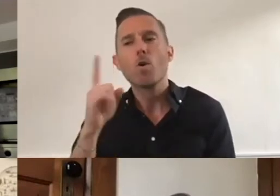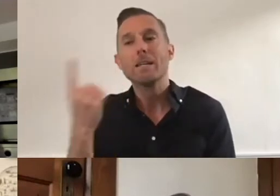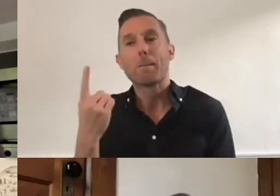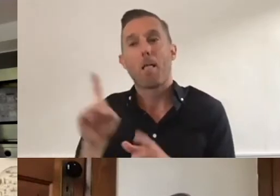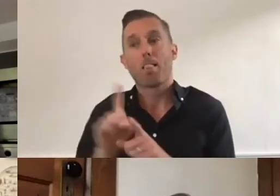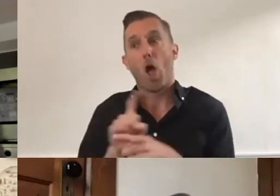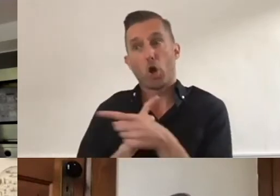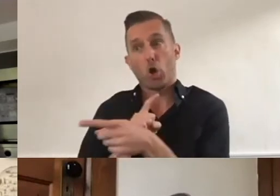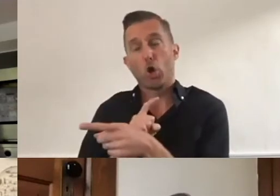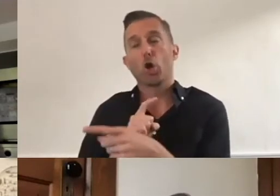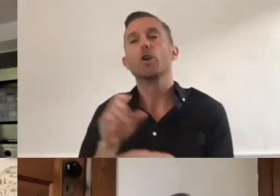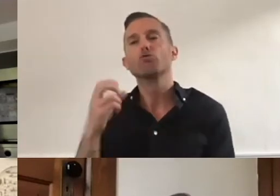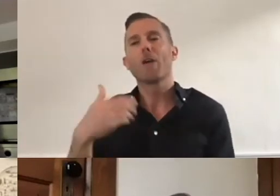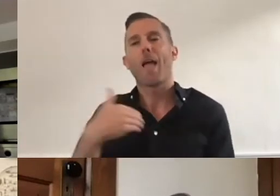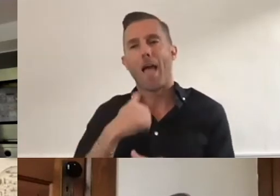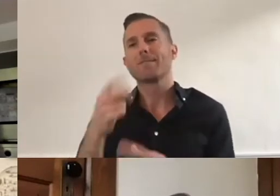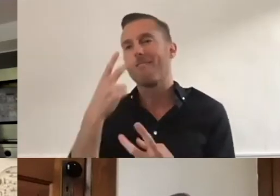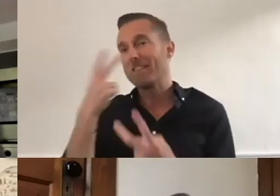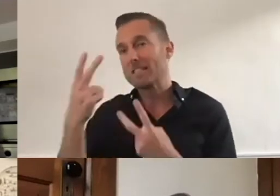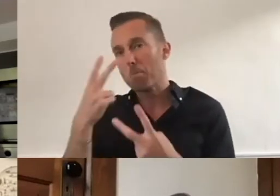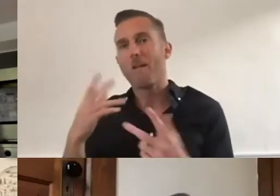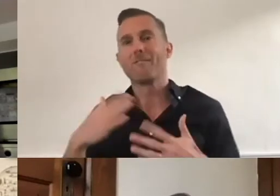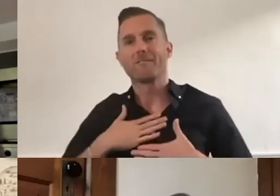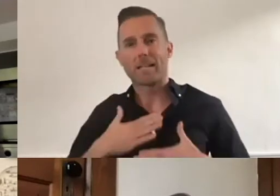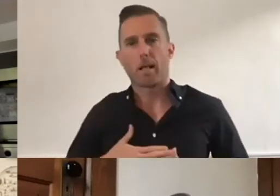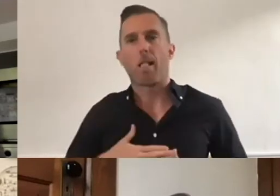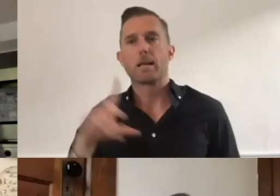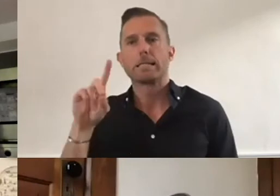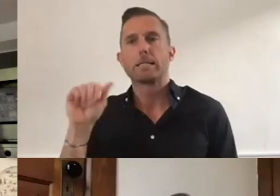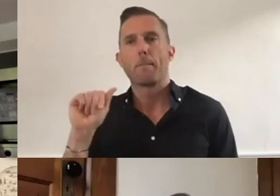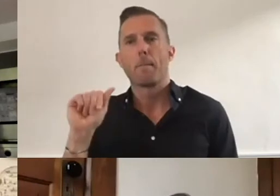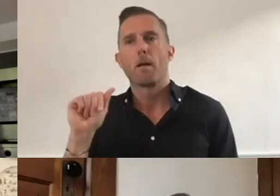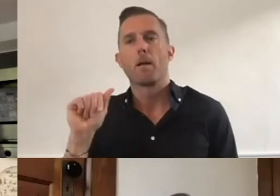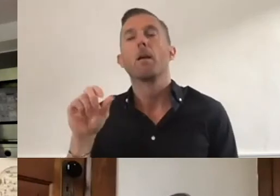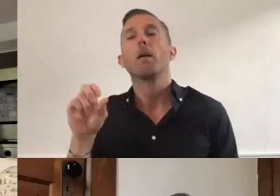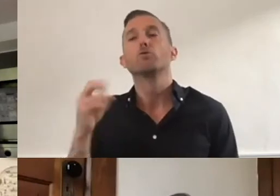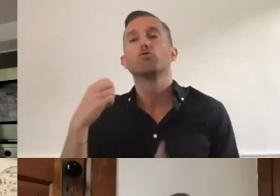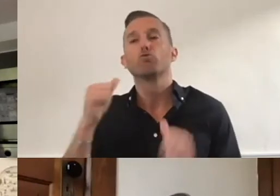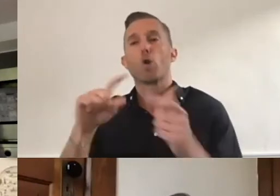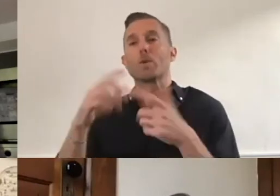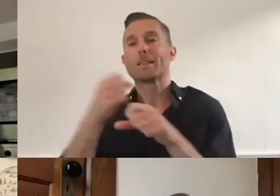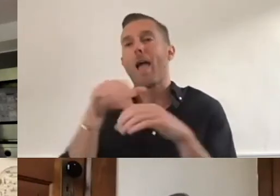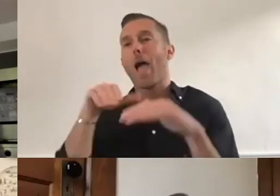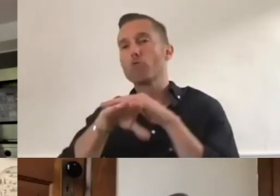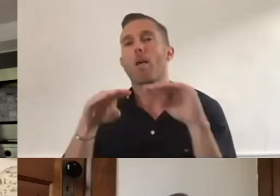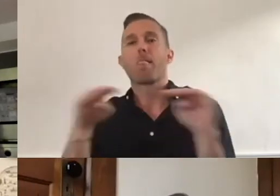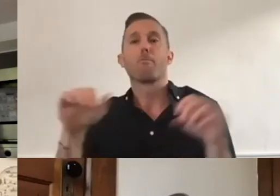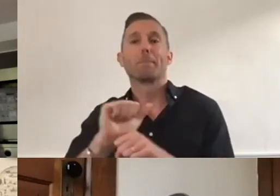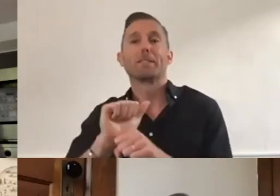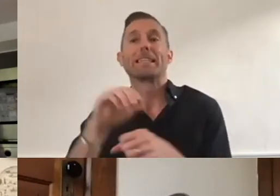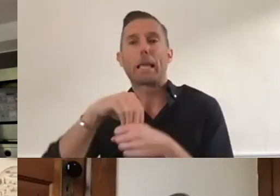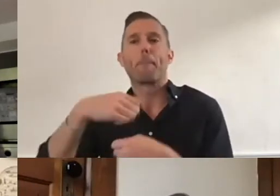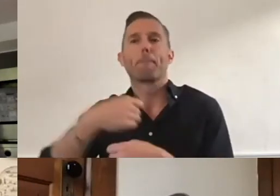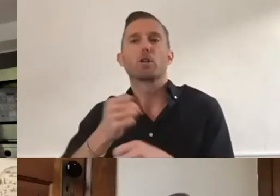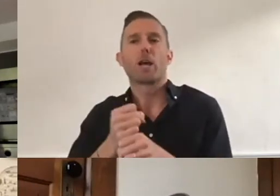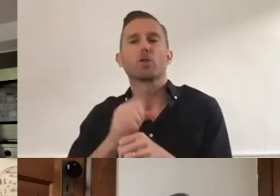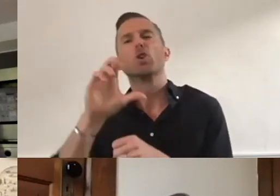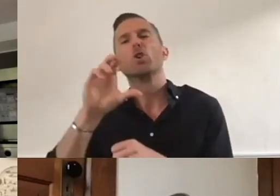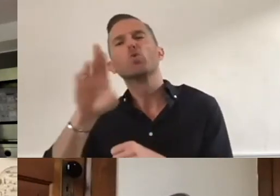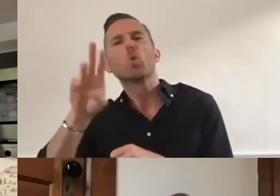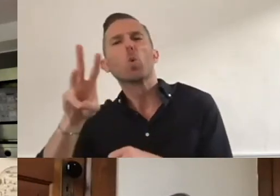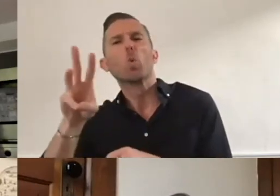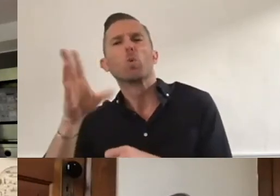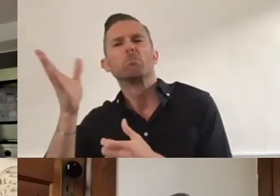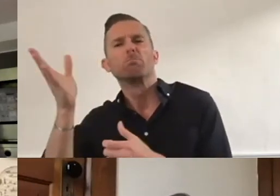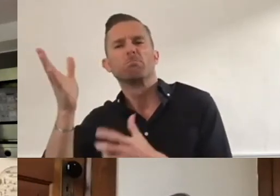a visible physical disability who's trying to get an entry-level position in production crew side of things. Does